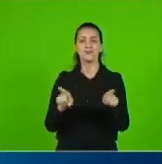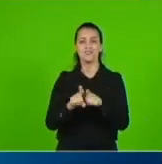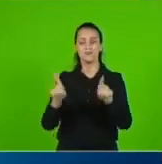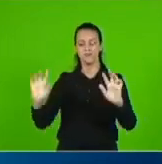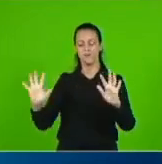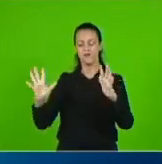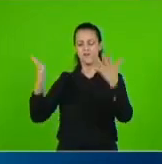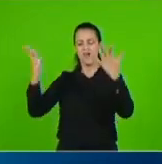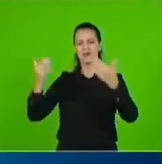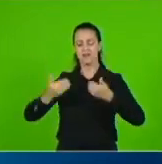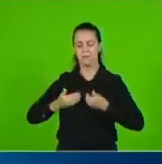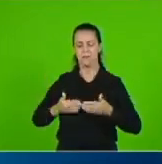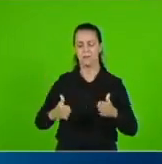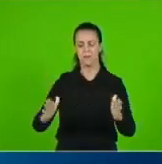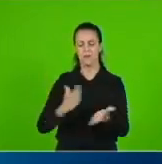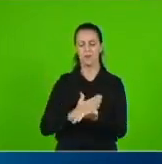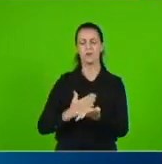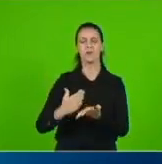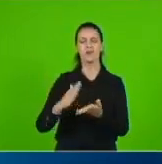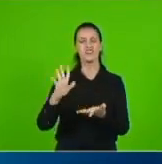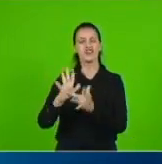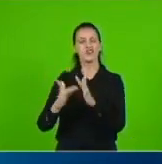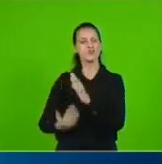Unleavened Bread,